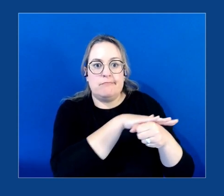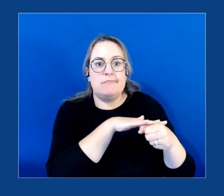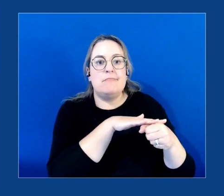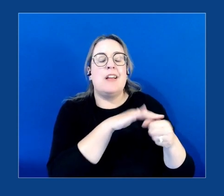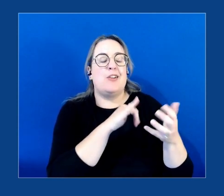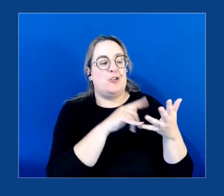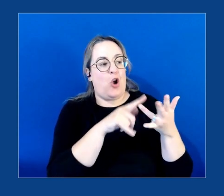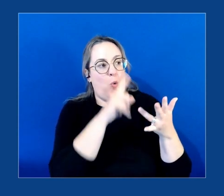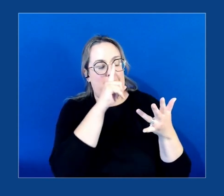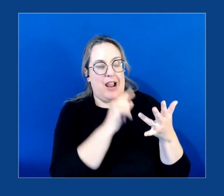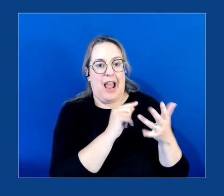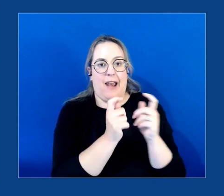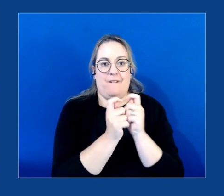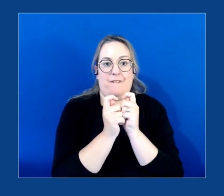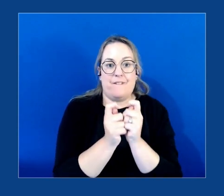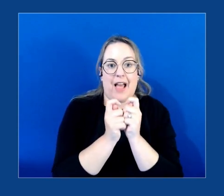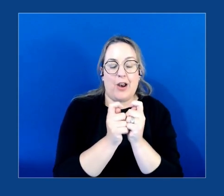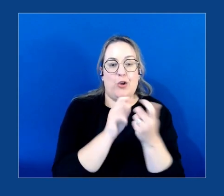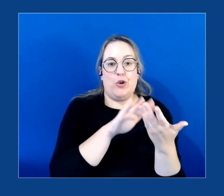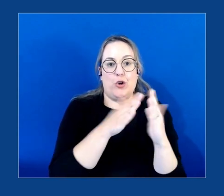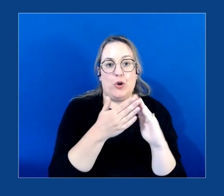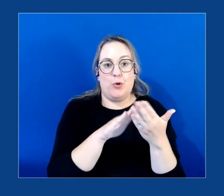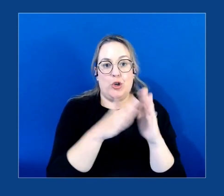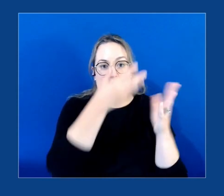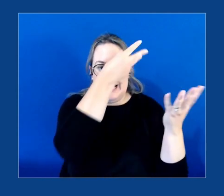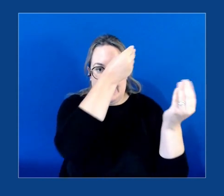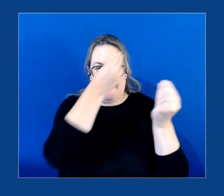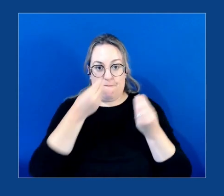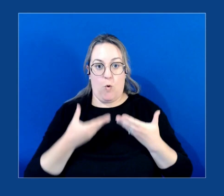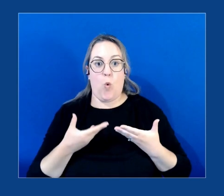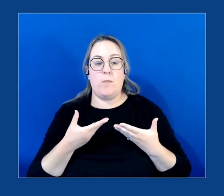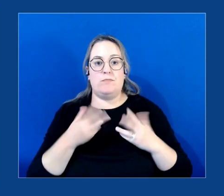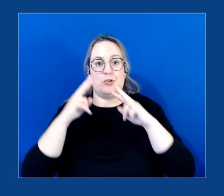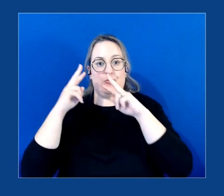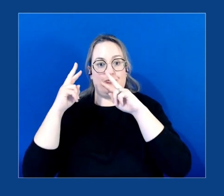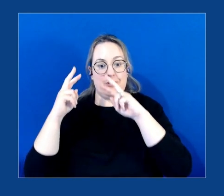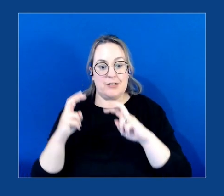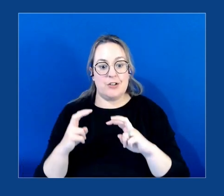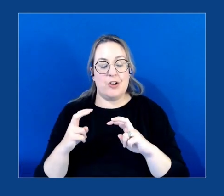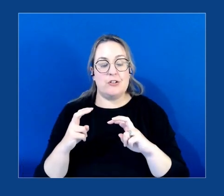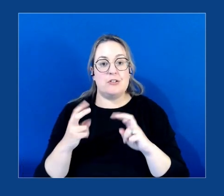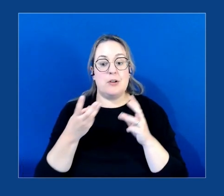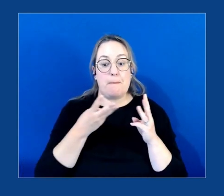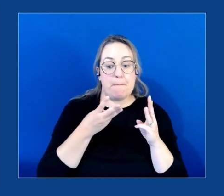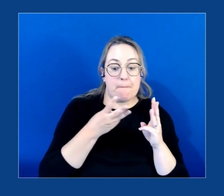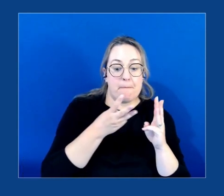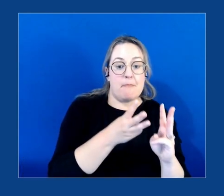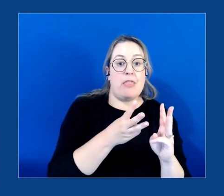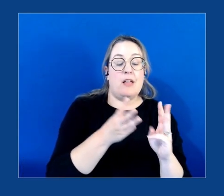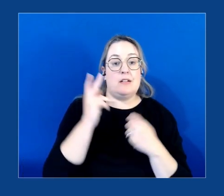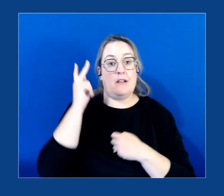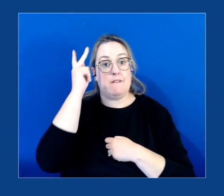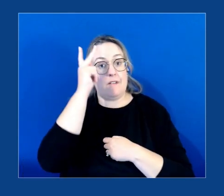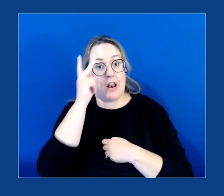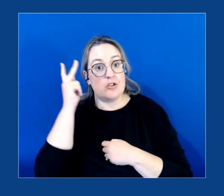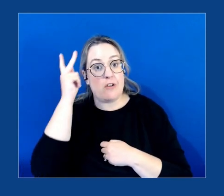valuing of community-informed research practices. There are many lessons, technical, methodological, and philosophical in all of this.